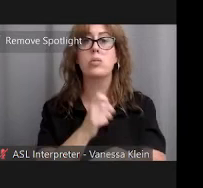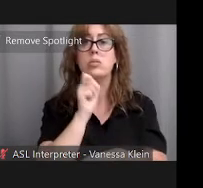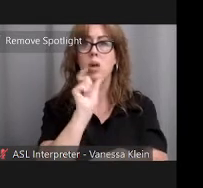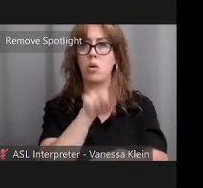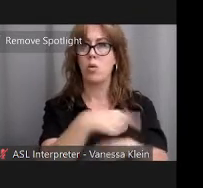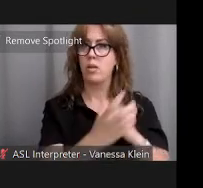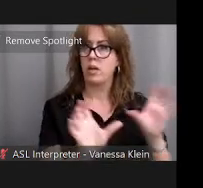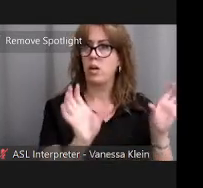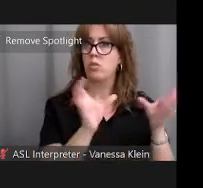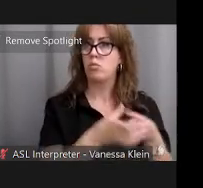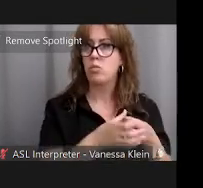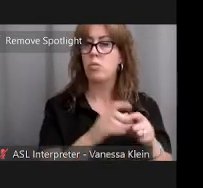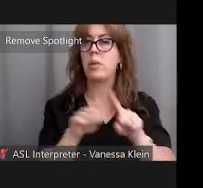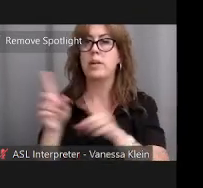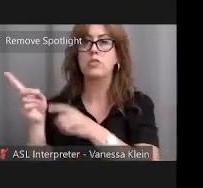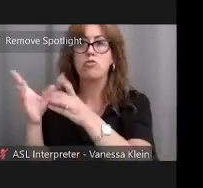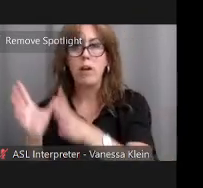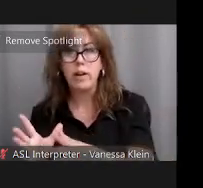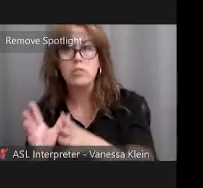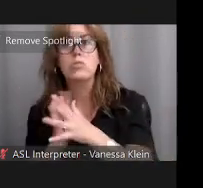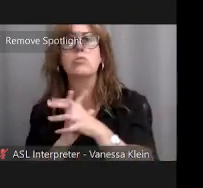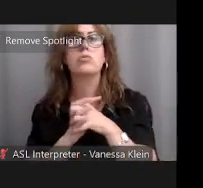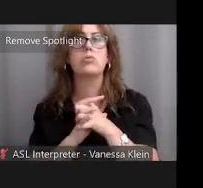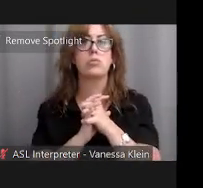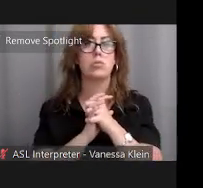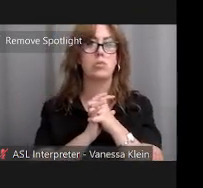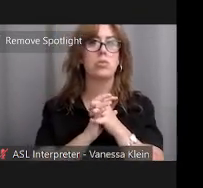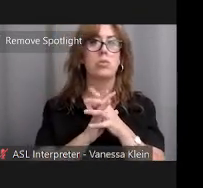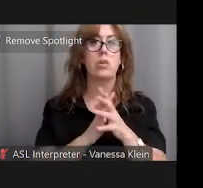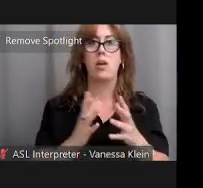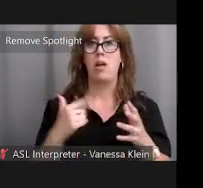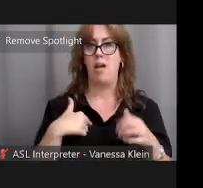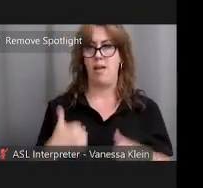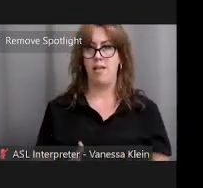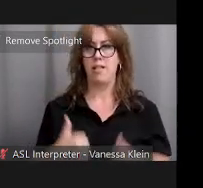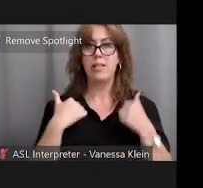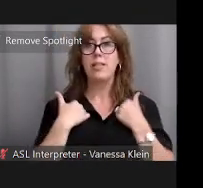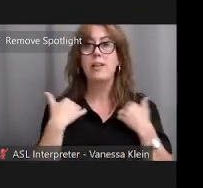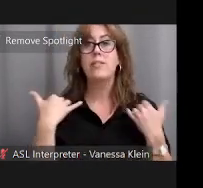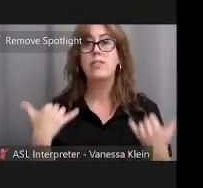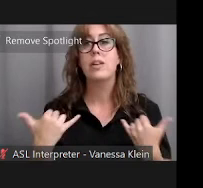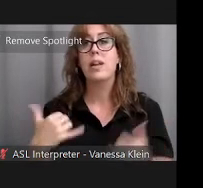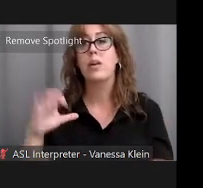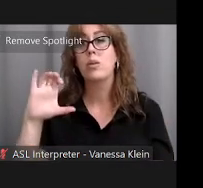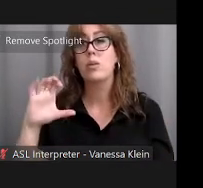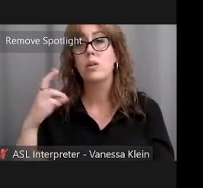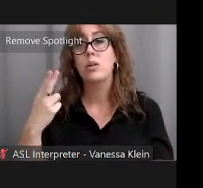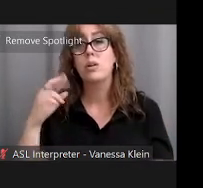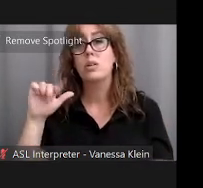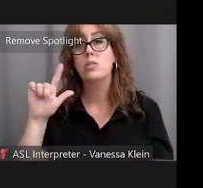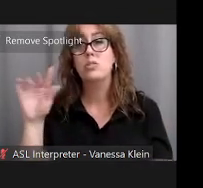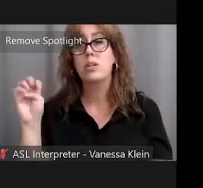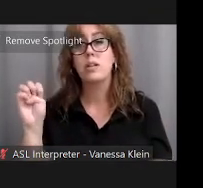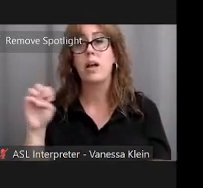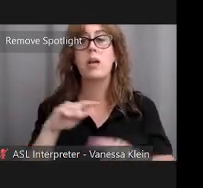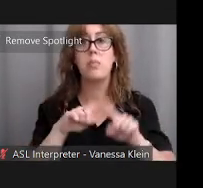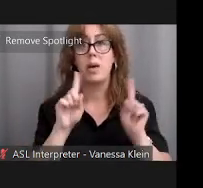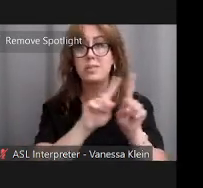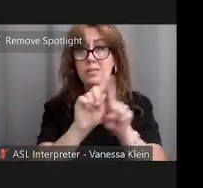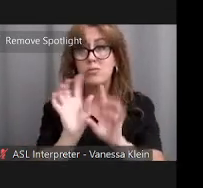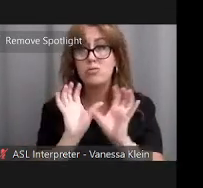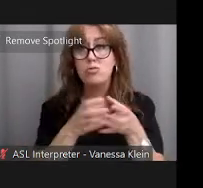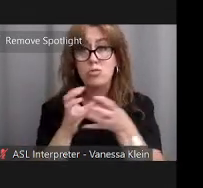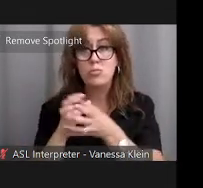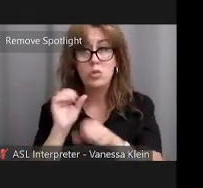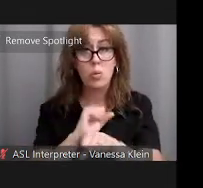came here, there, I'm not in Chile right now, and the groups are working in a new